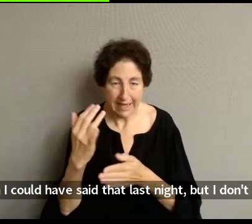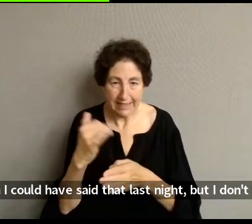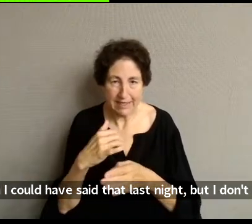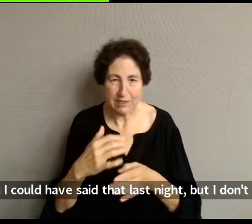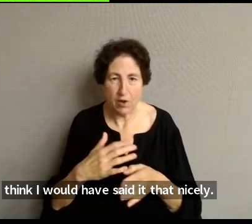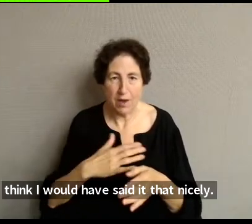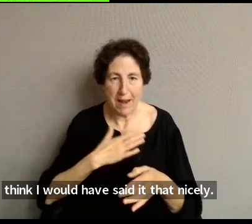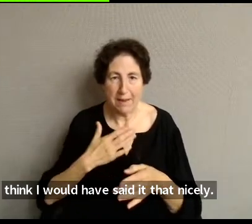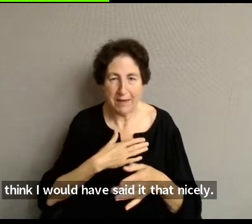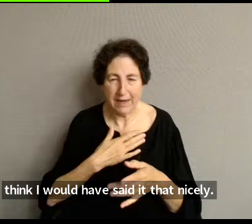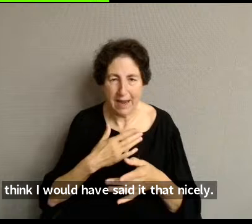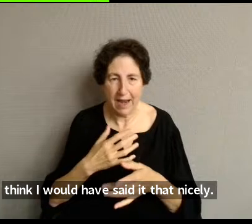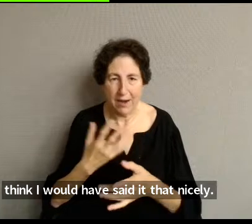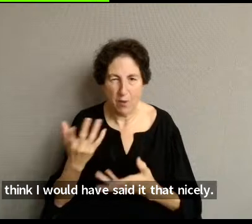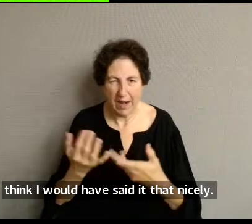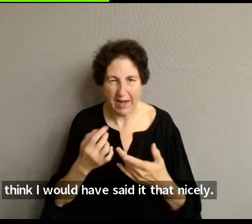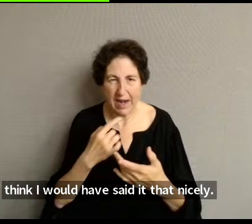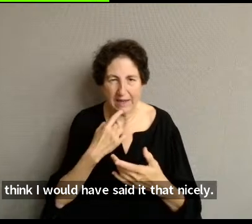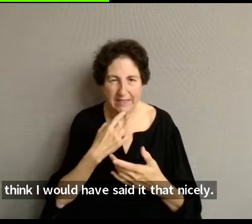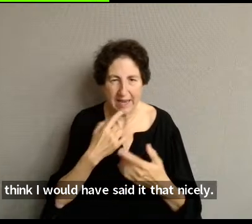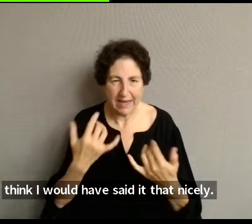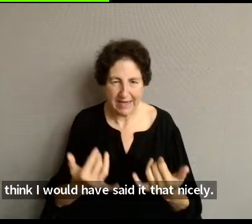I can say it now. Thank you.